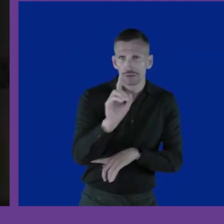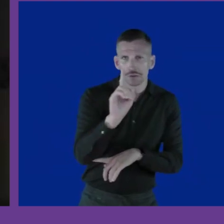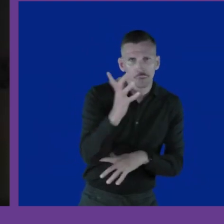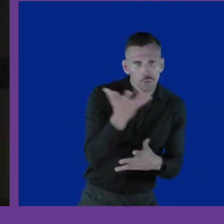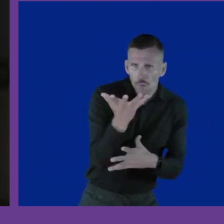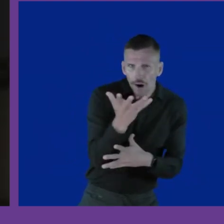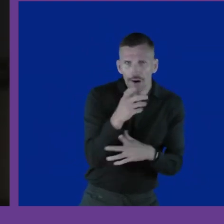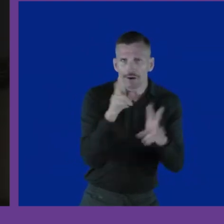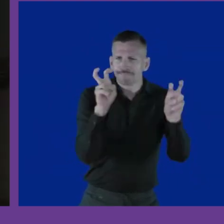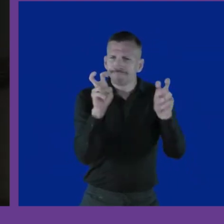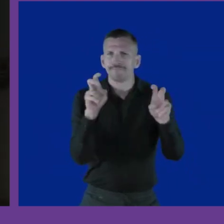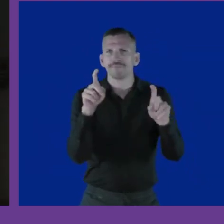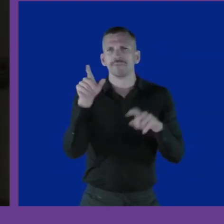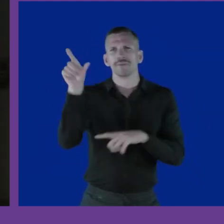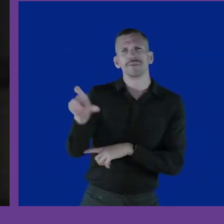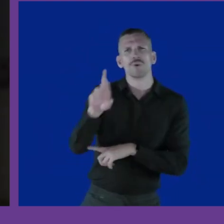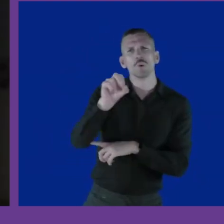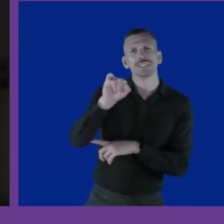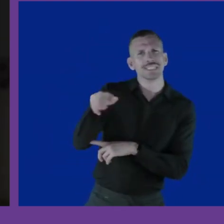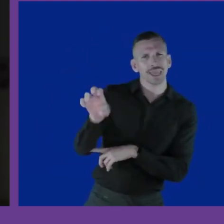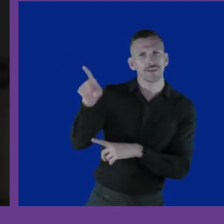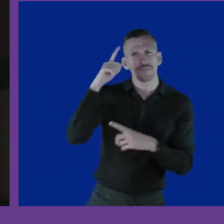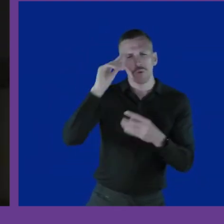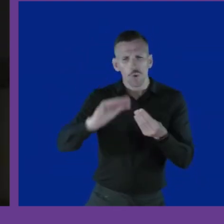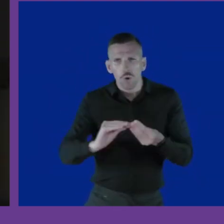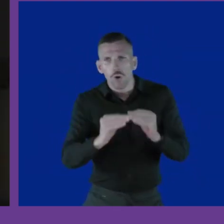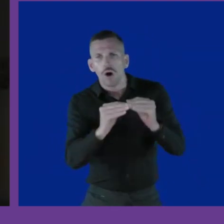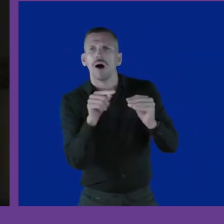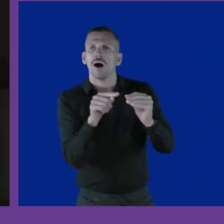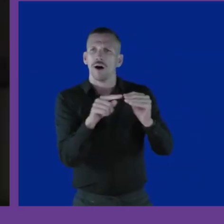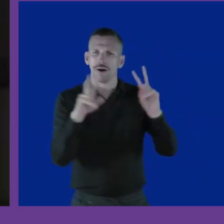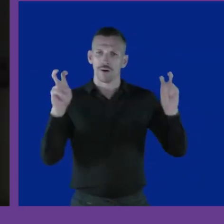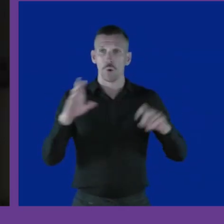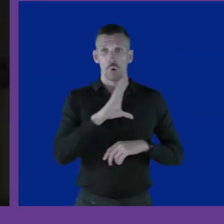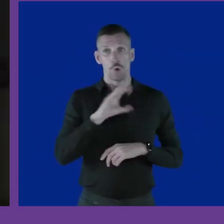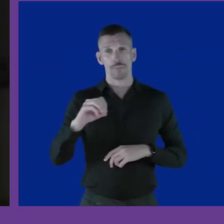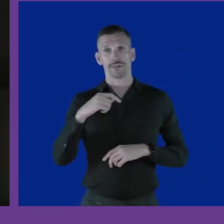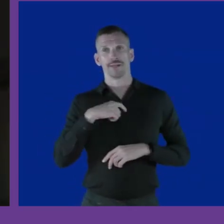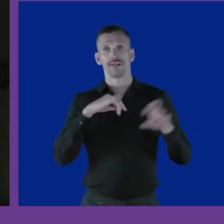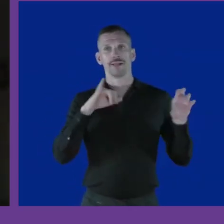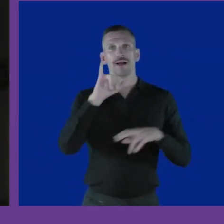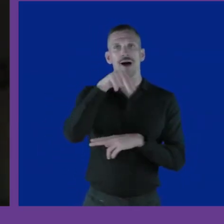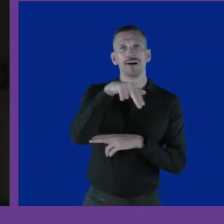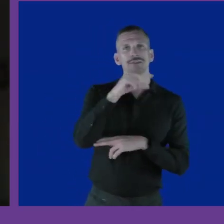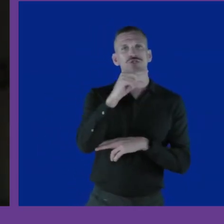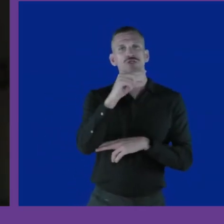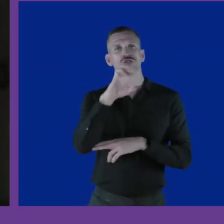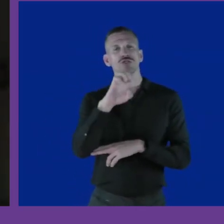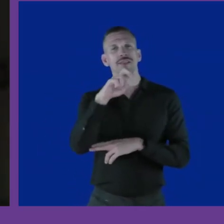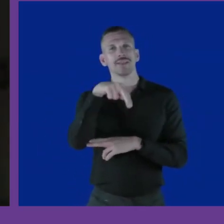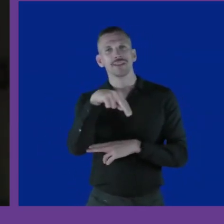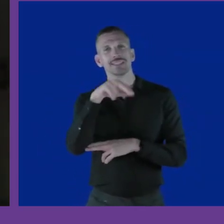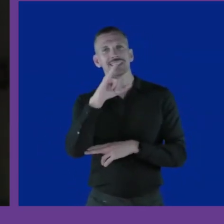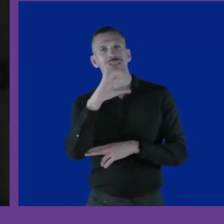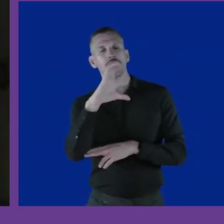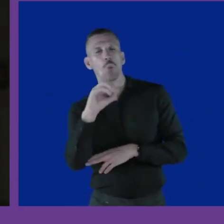the hardware, for the manufacturer, as us as Ingenico, and we do also do some of the software development ourselves, but we have